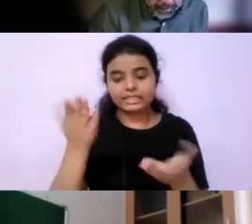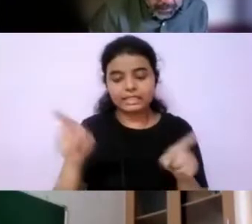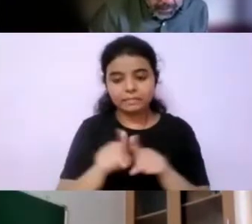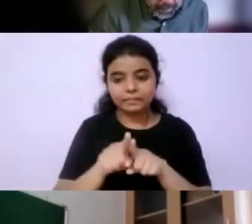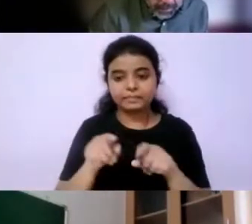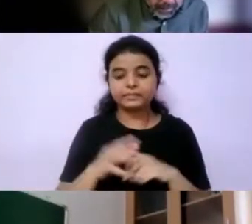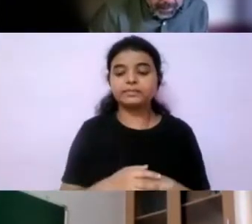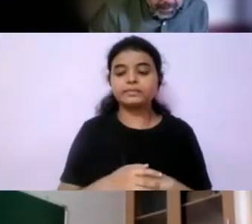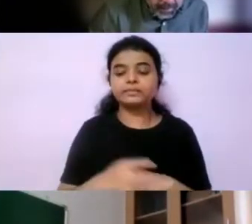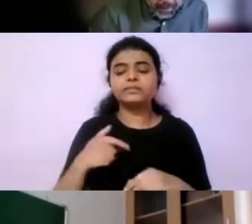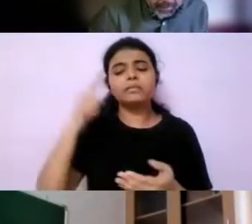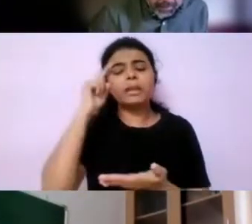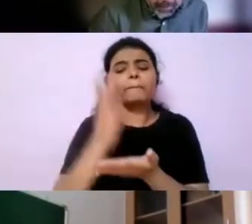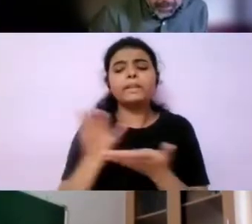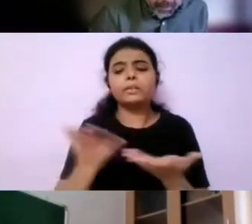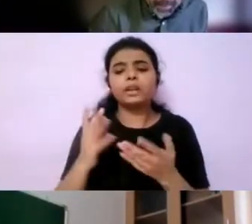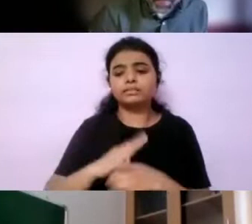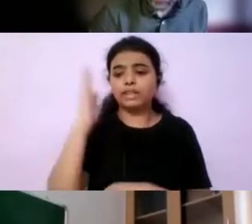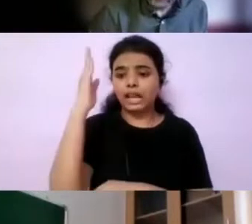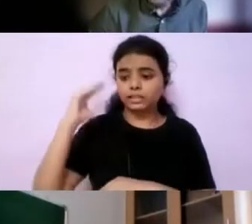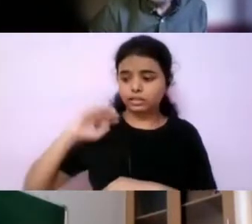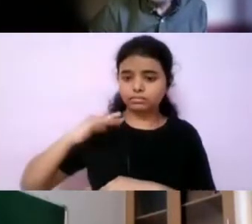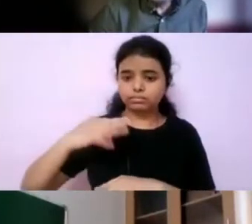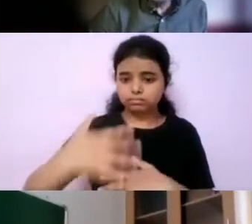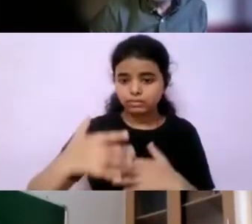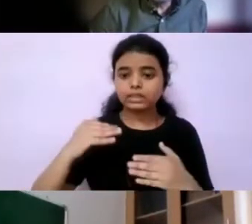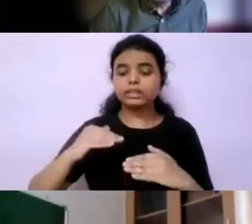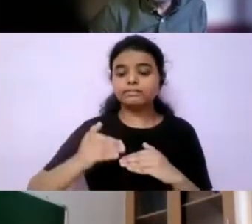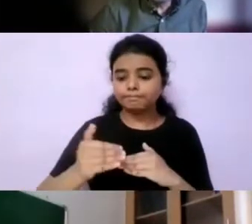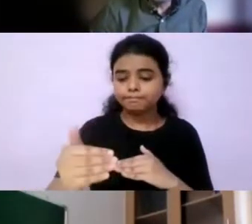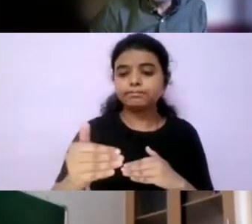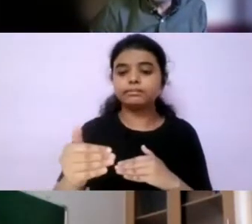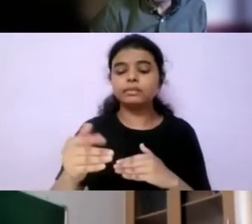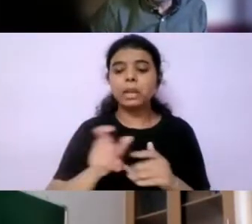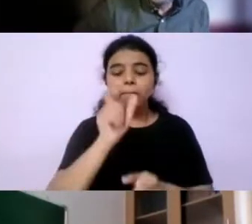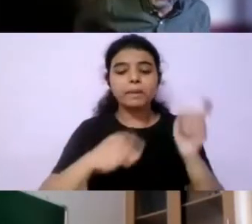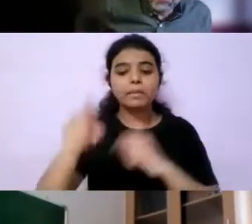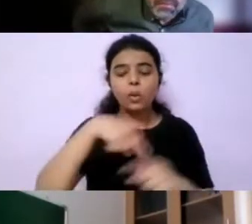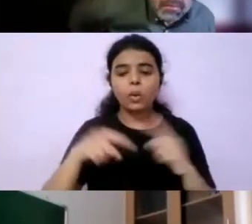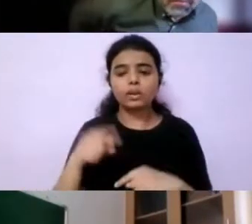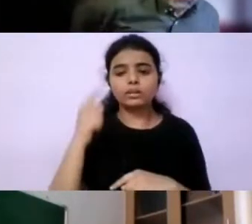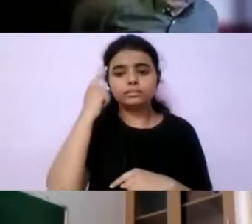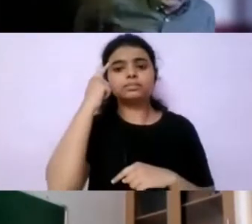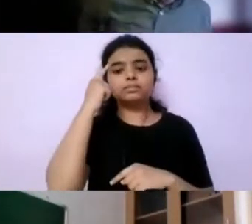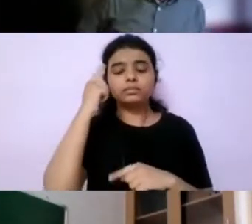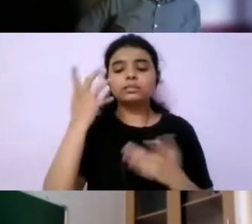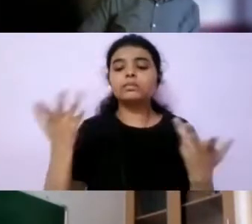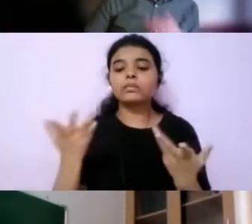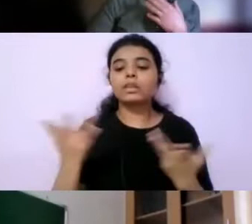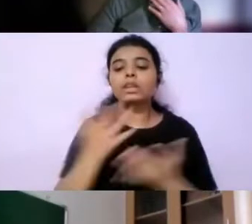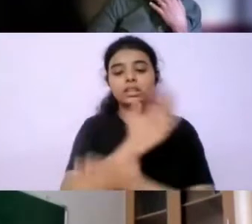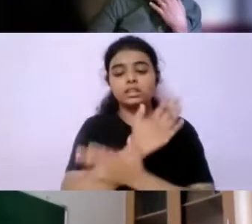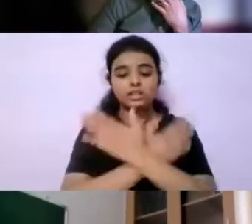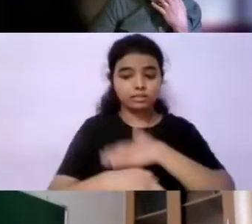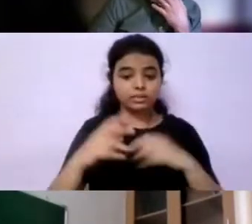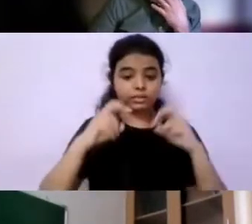I believe that this lecture series will emphatically assert that disability research does matter.